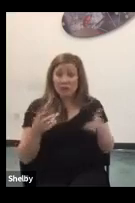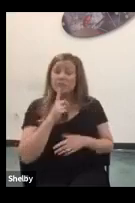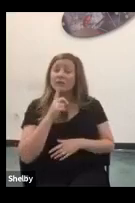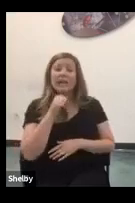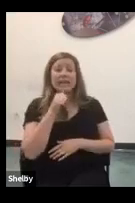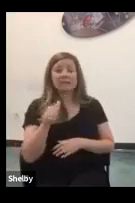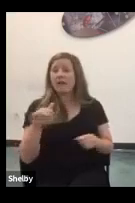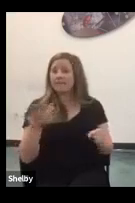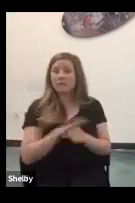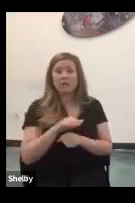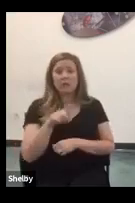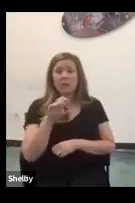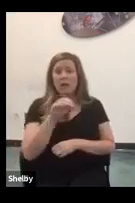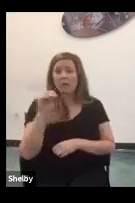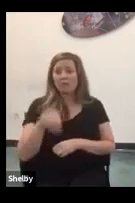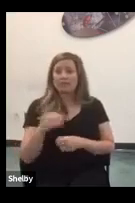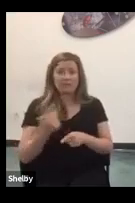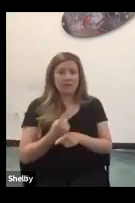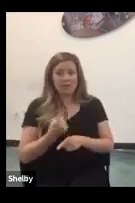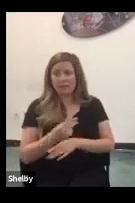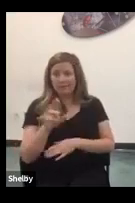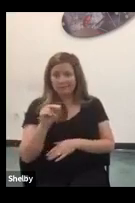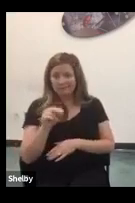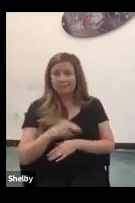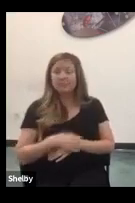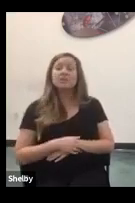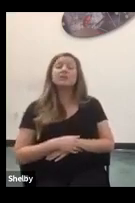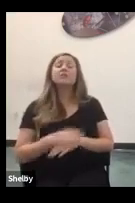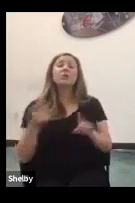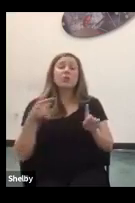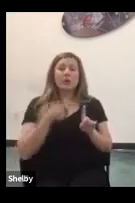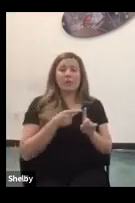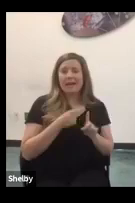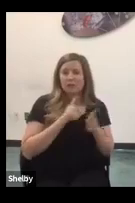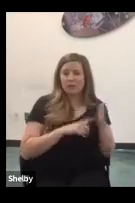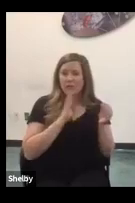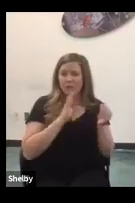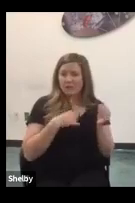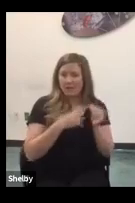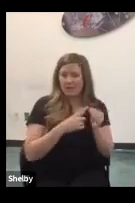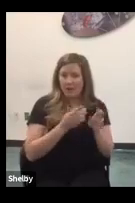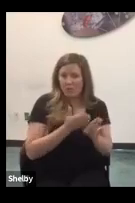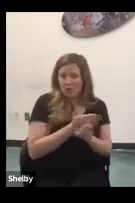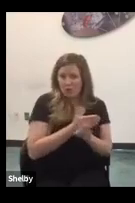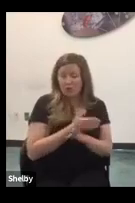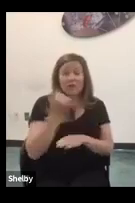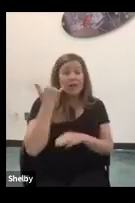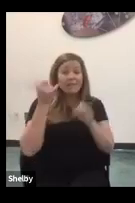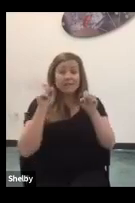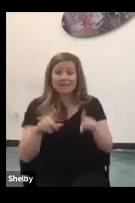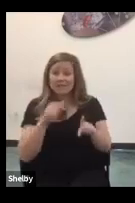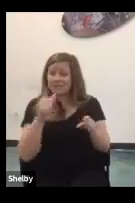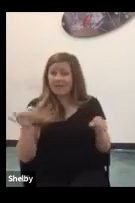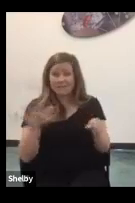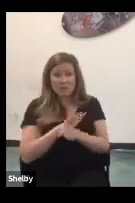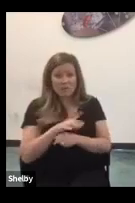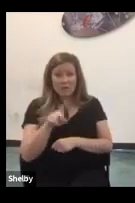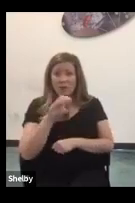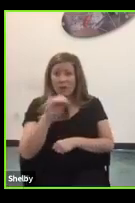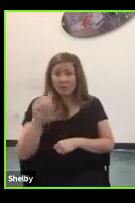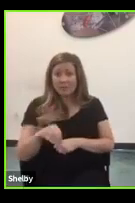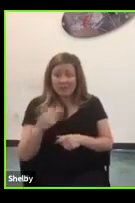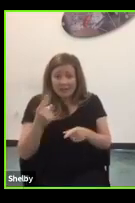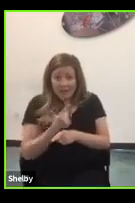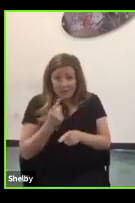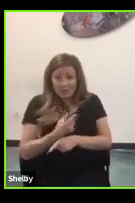100% accurate. So we kind of go back to what we were talking about earlier. If a test is not 100% accurate and